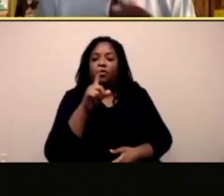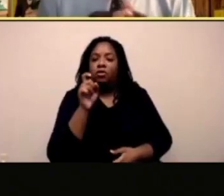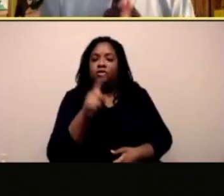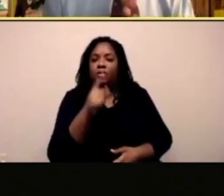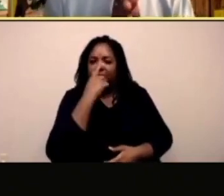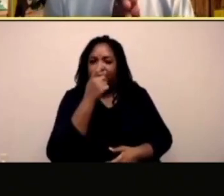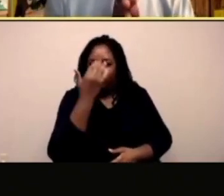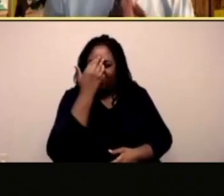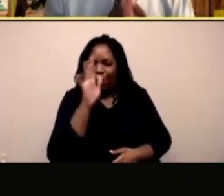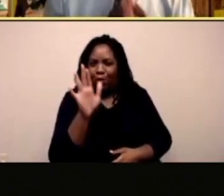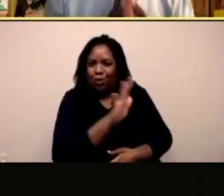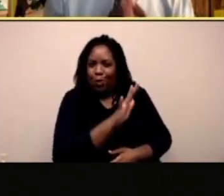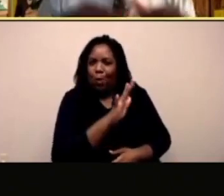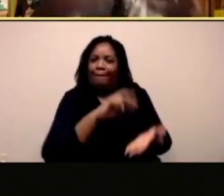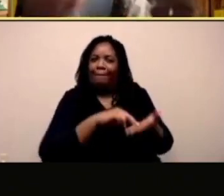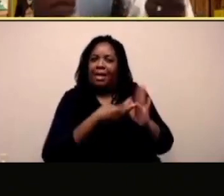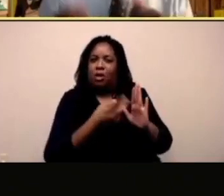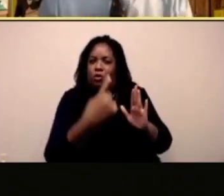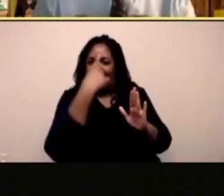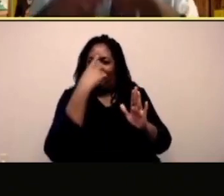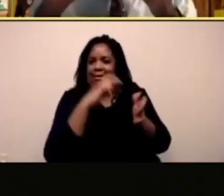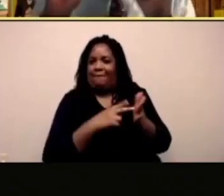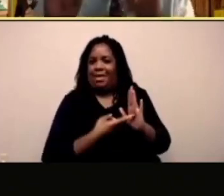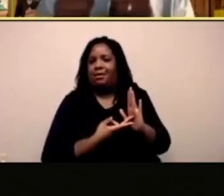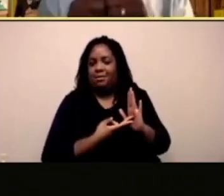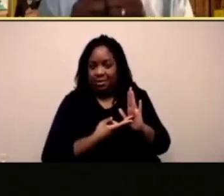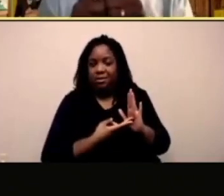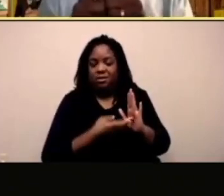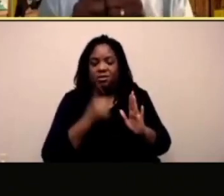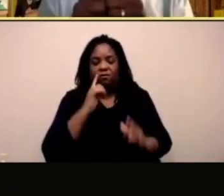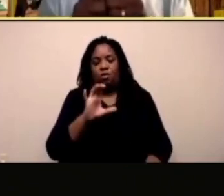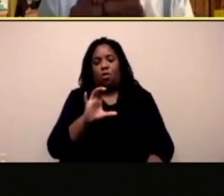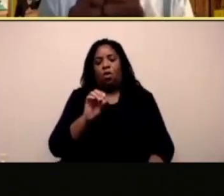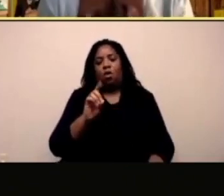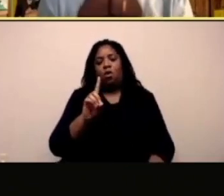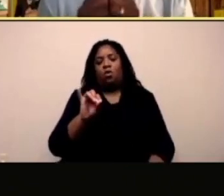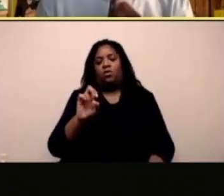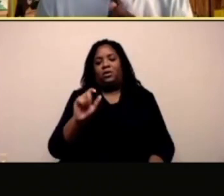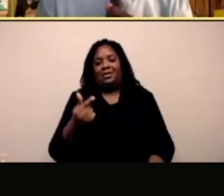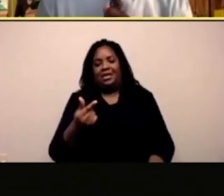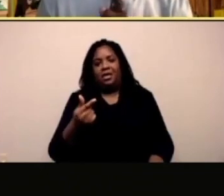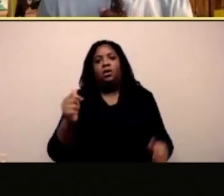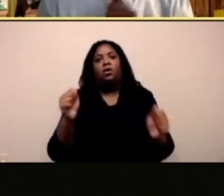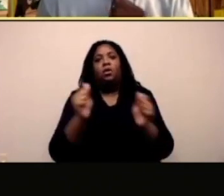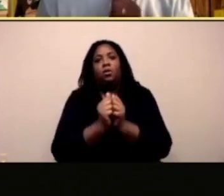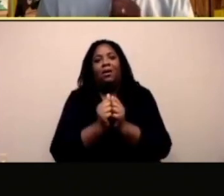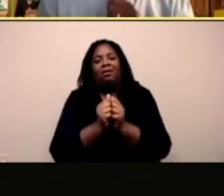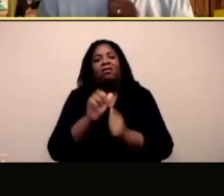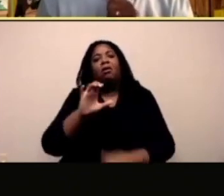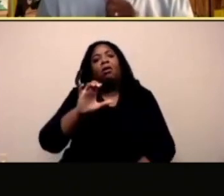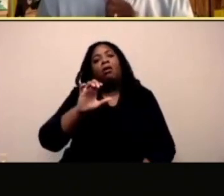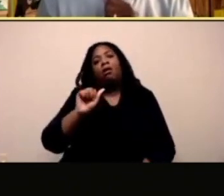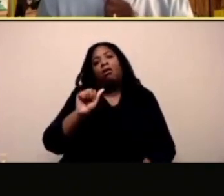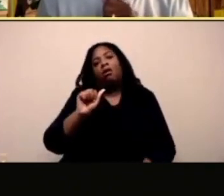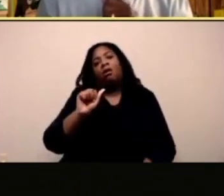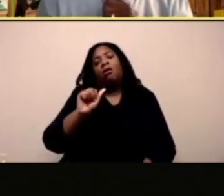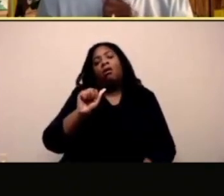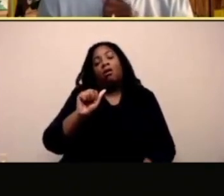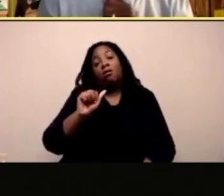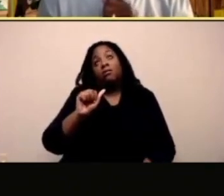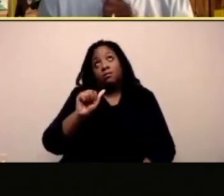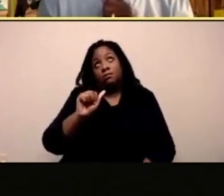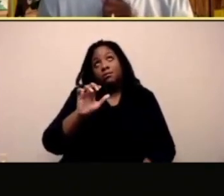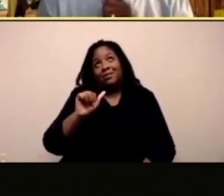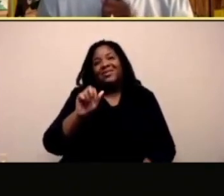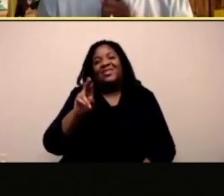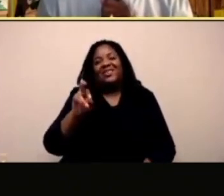everyone's definition of this. What's your definition of coding with a cause? The name of our session is Creative Coding with a Cause.